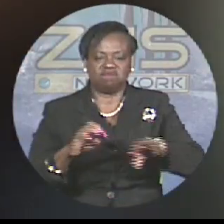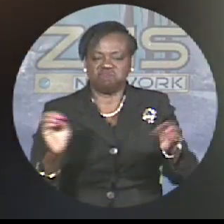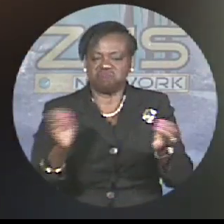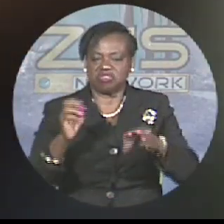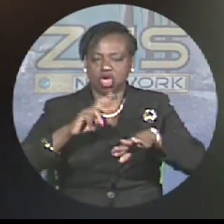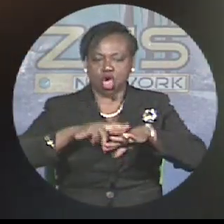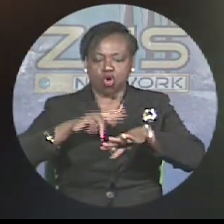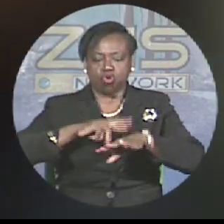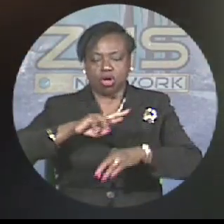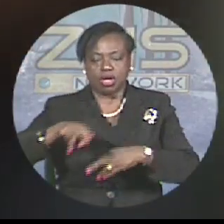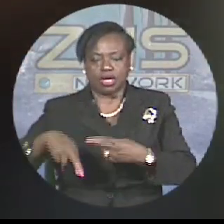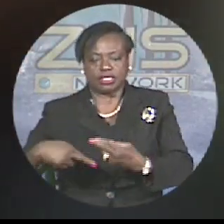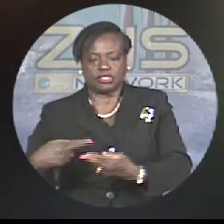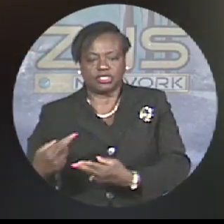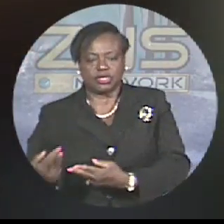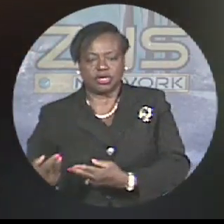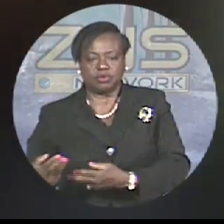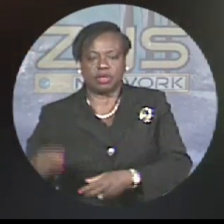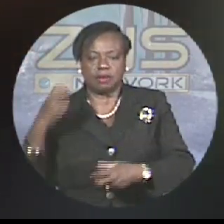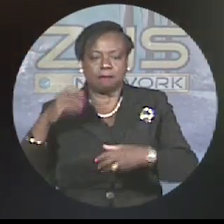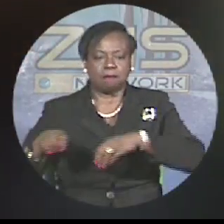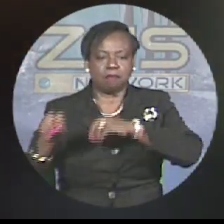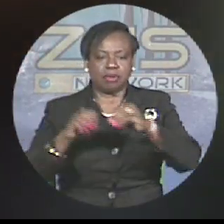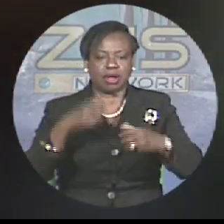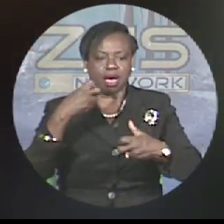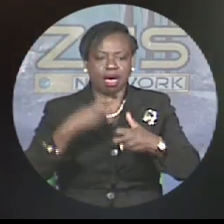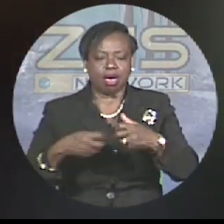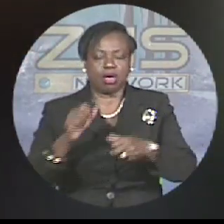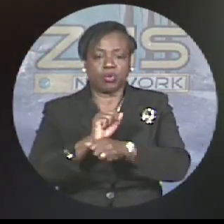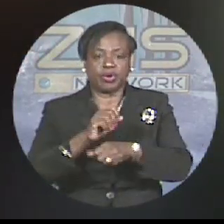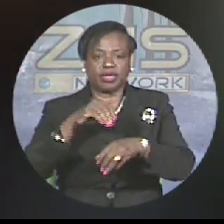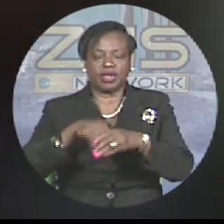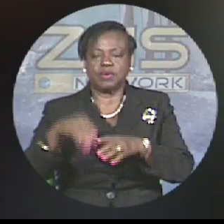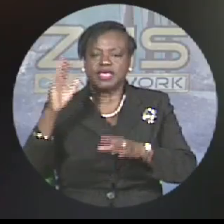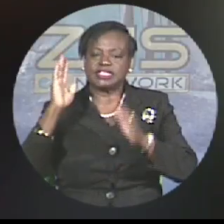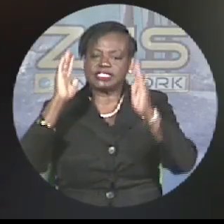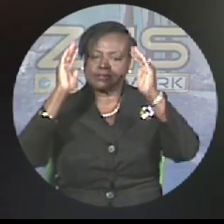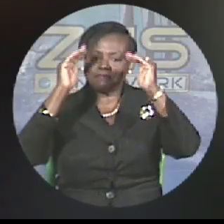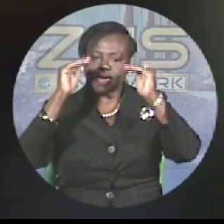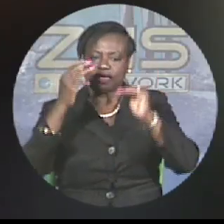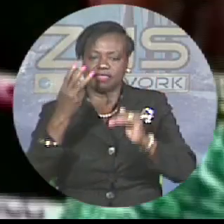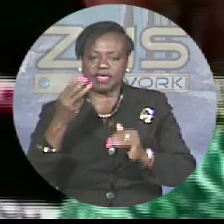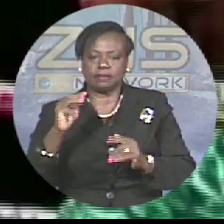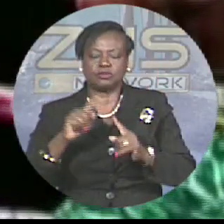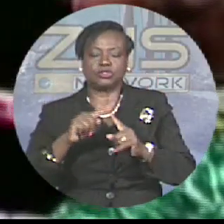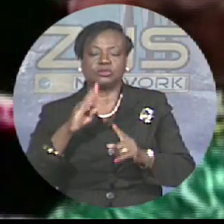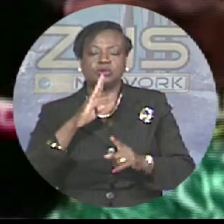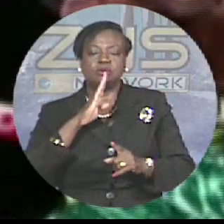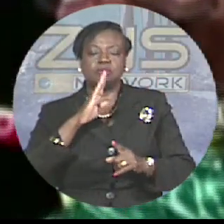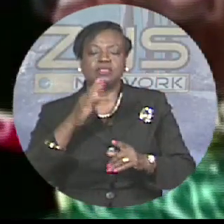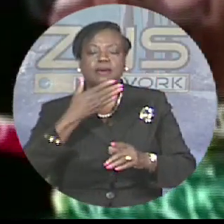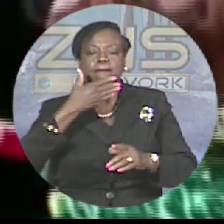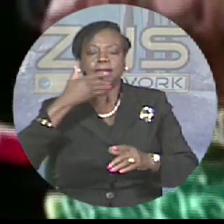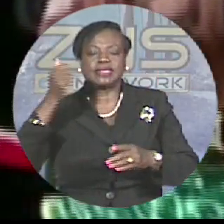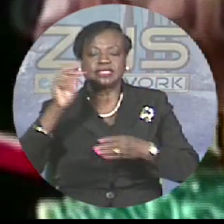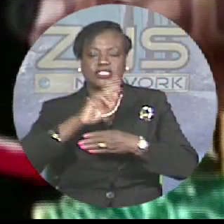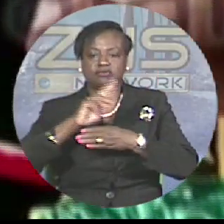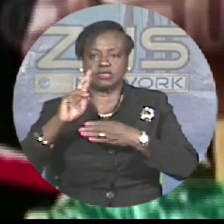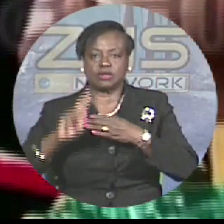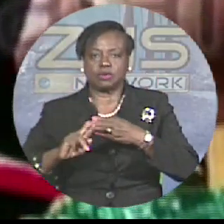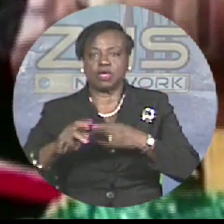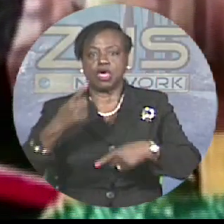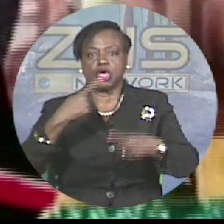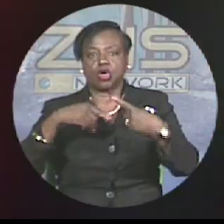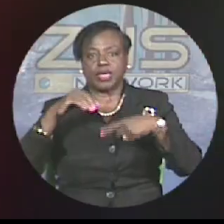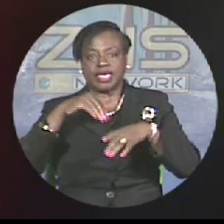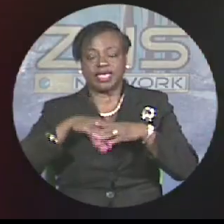We put our hard work in, and we expect nothing but the best as a result. You know, we're going in there. We know our opponent